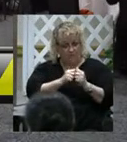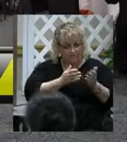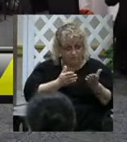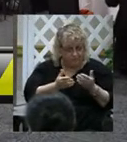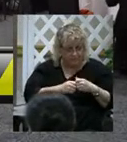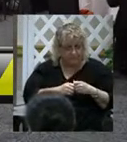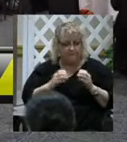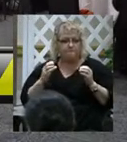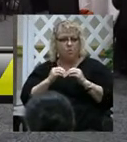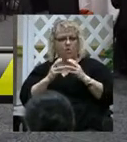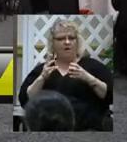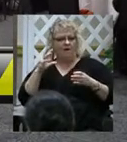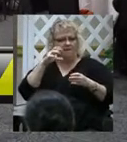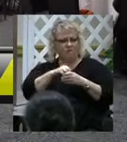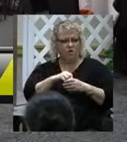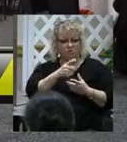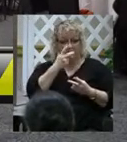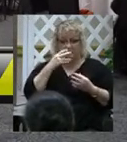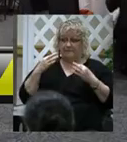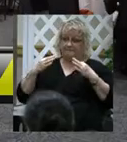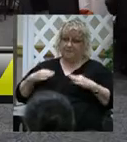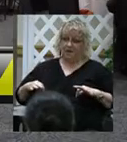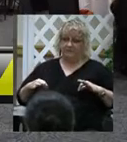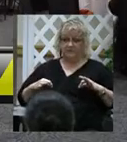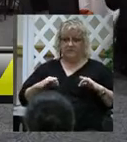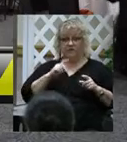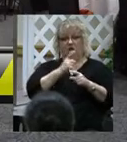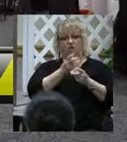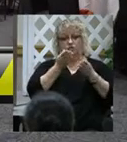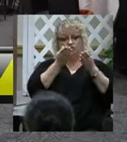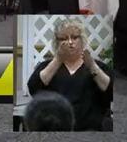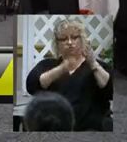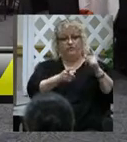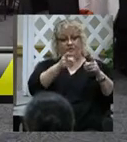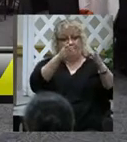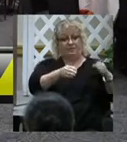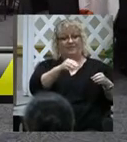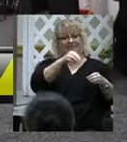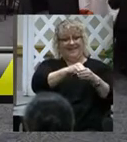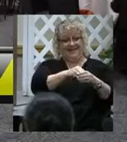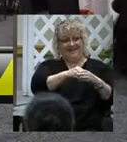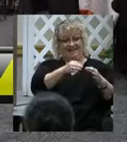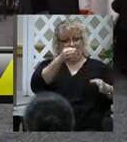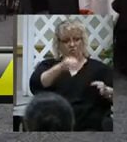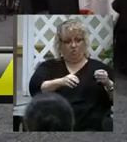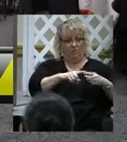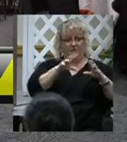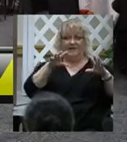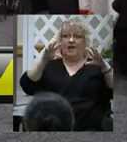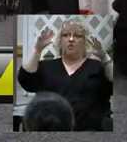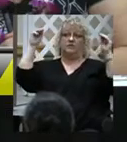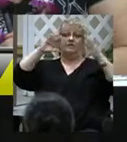services? You see some benefits that are beyond just serving the individuals?